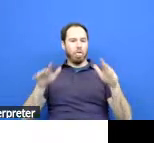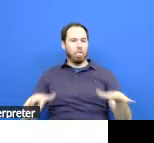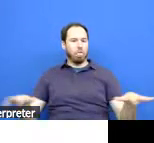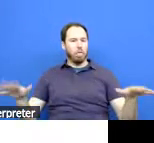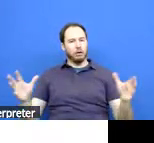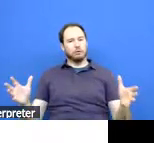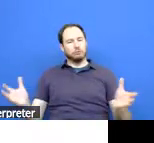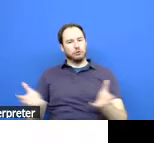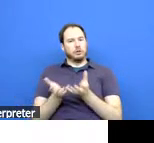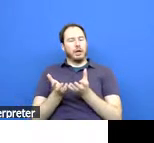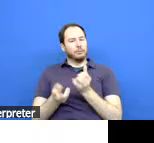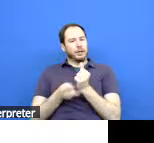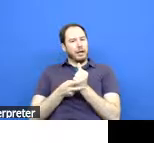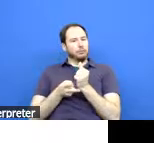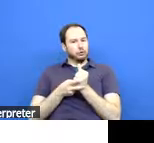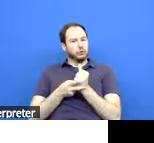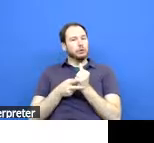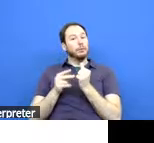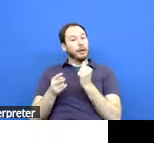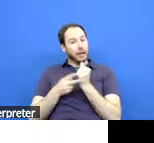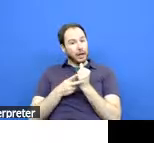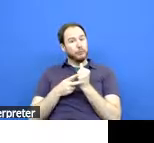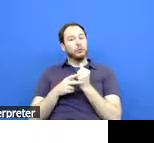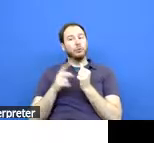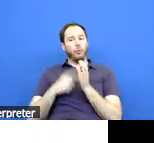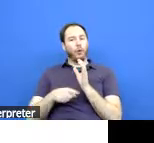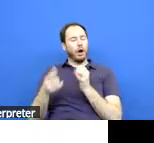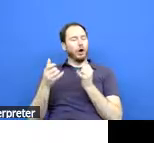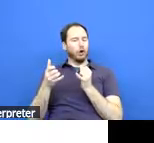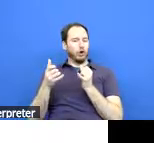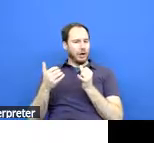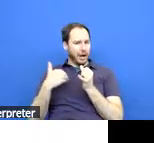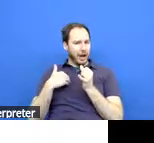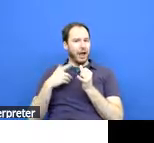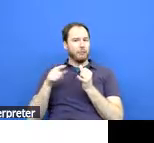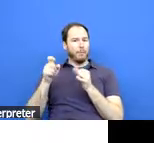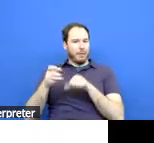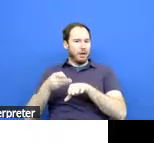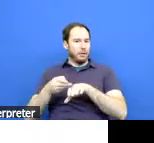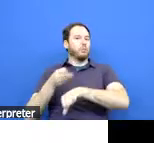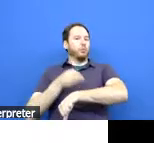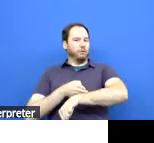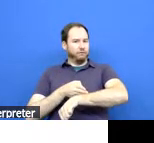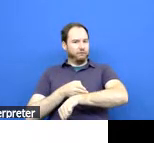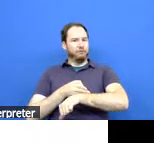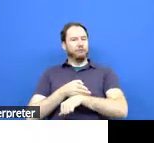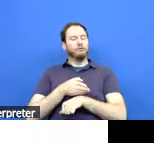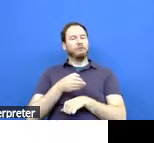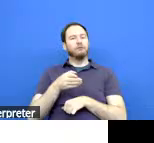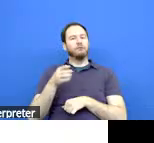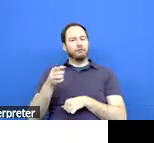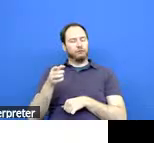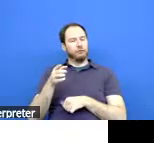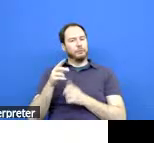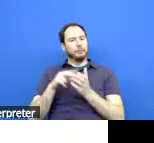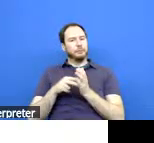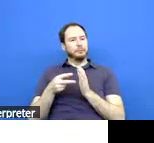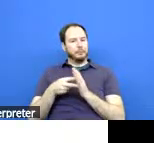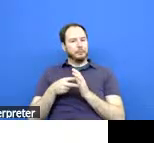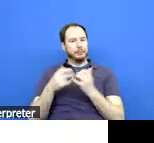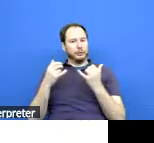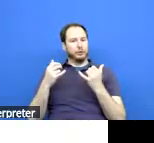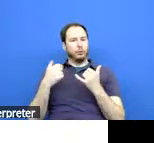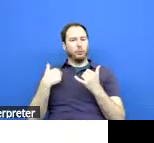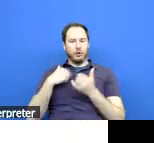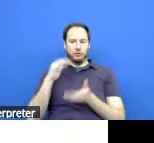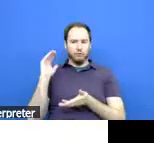And again, not just capturing what is currently or what you're going to create, but also capturing some of the current so that